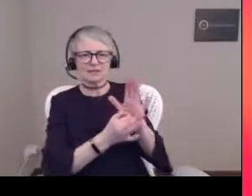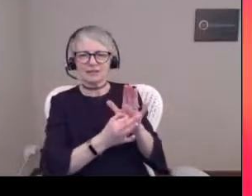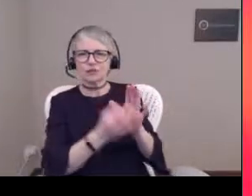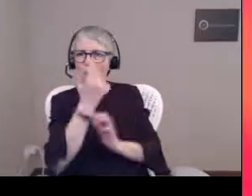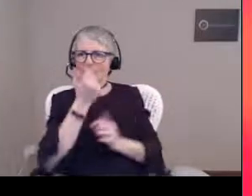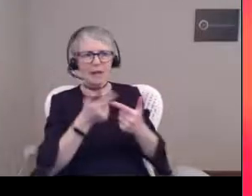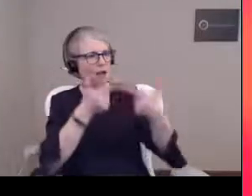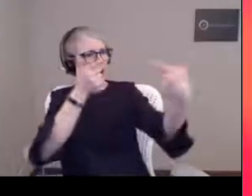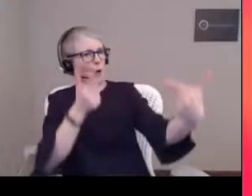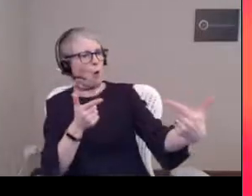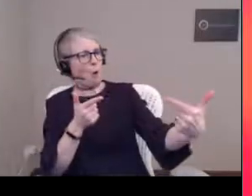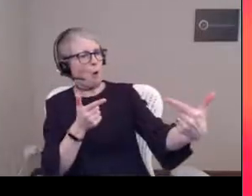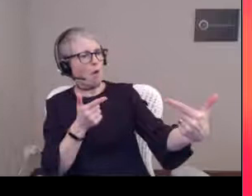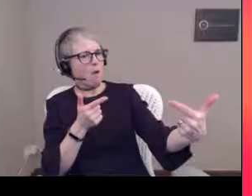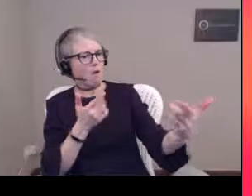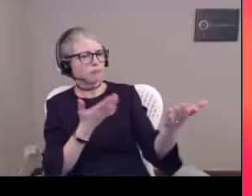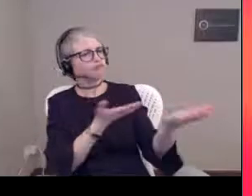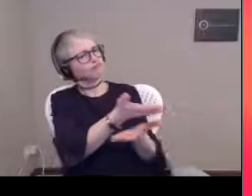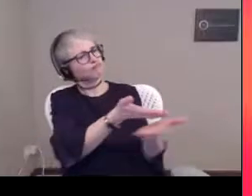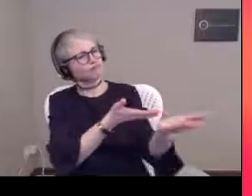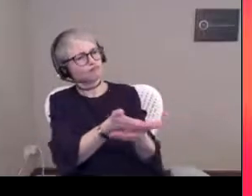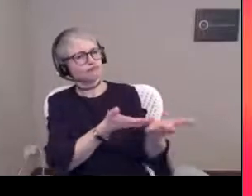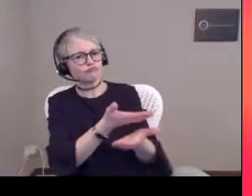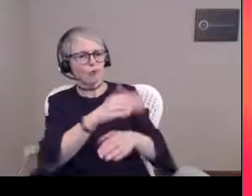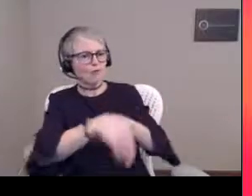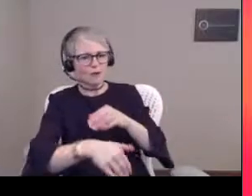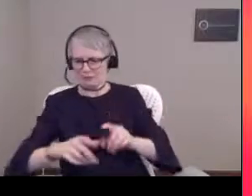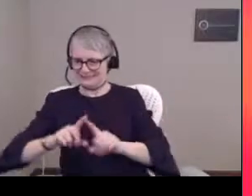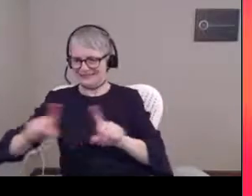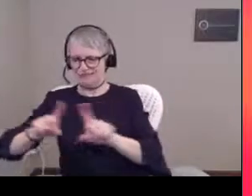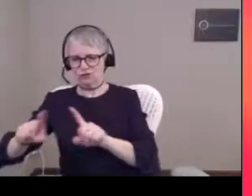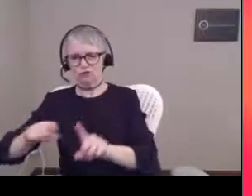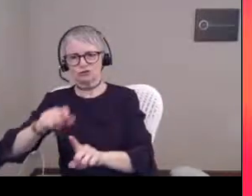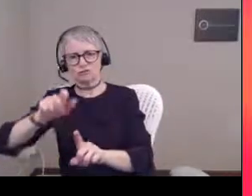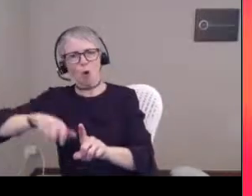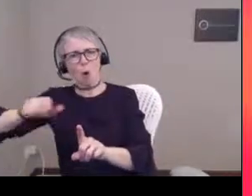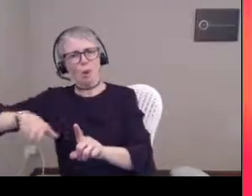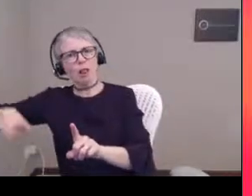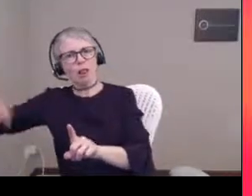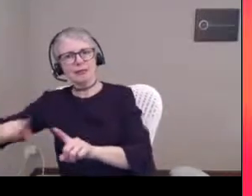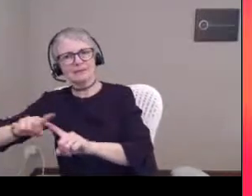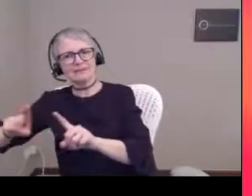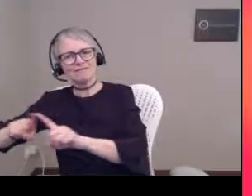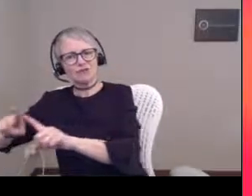just talk you through the different opportunities, how to apply,